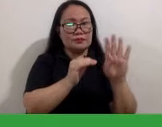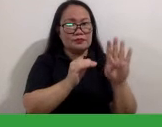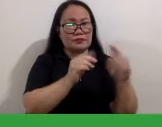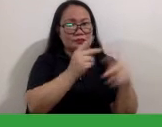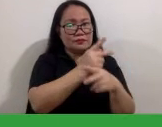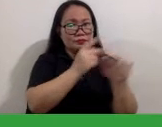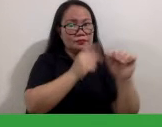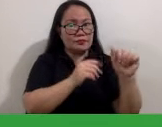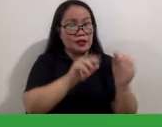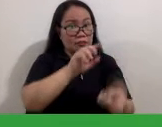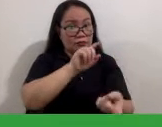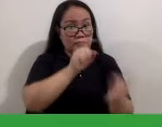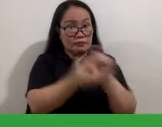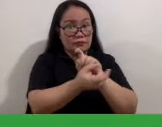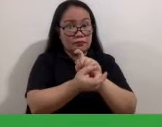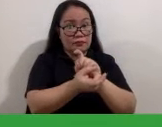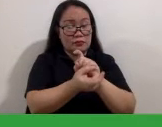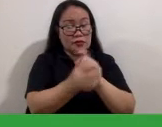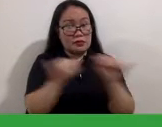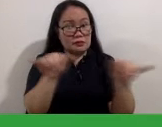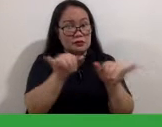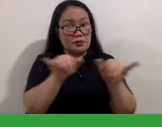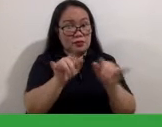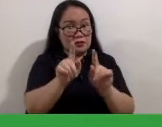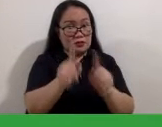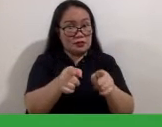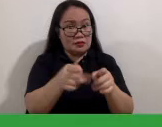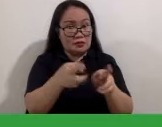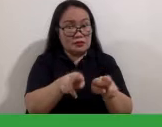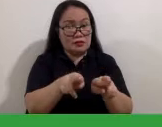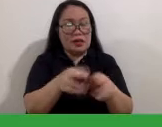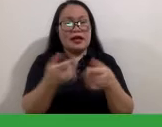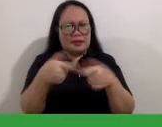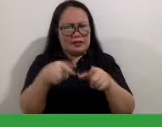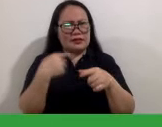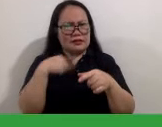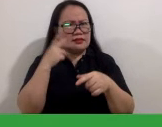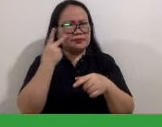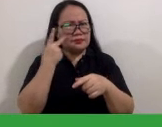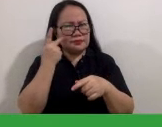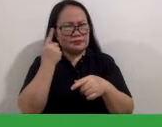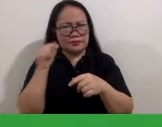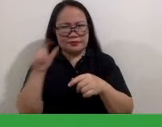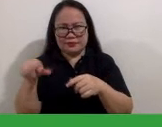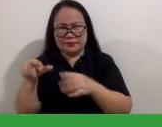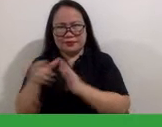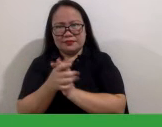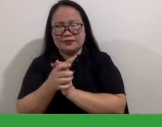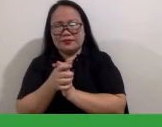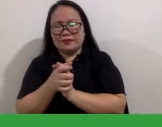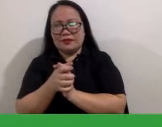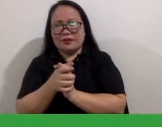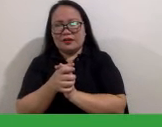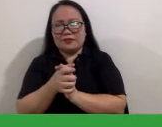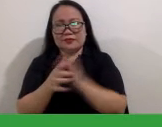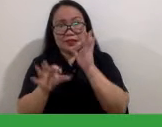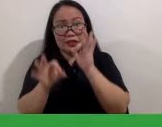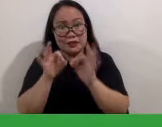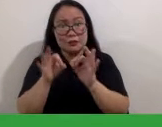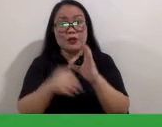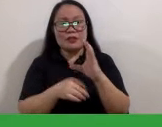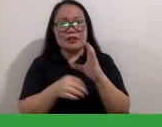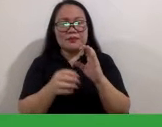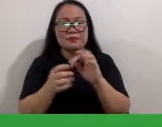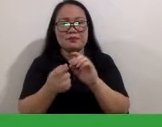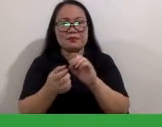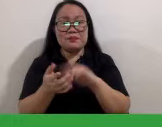pag binaliktad ba natin siya, equal pa rin kaya sila? So, let us see. Let's have an example if commutative